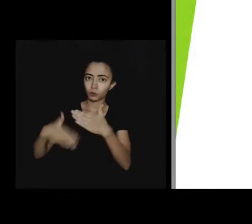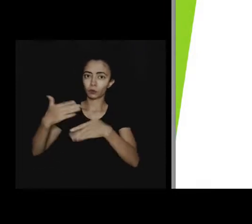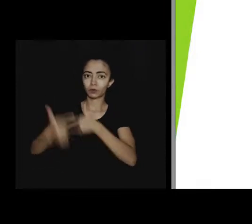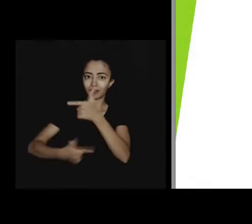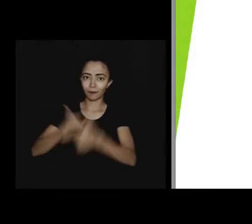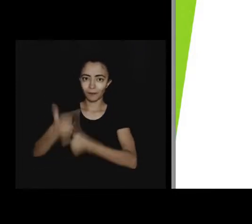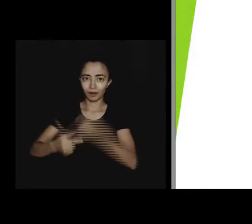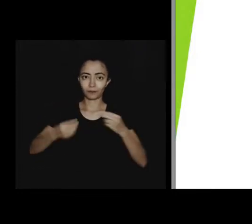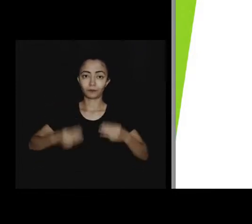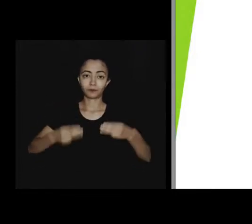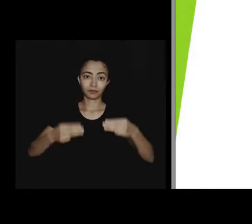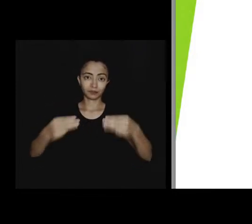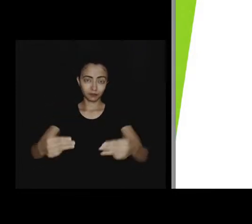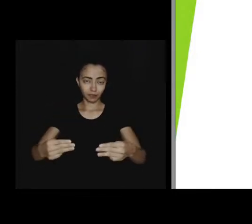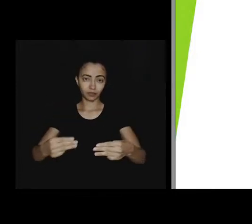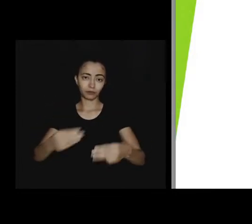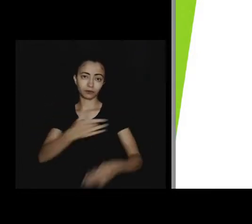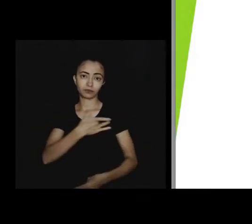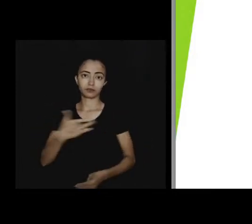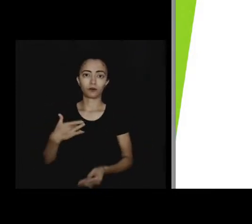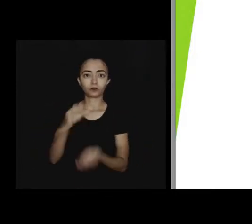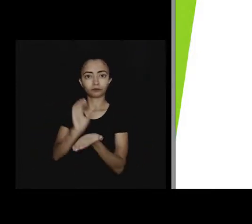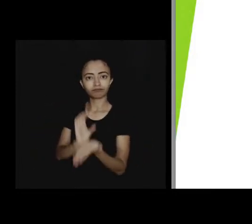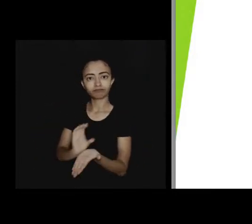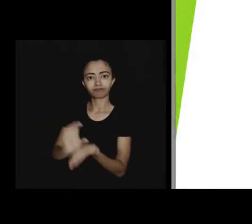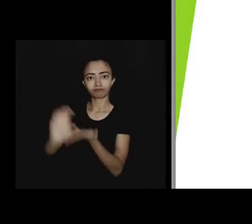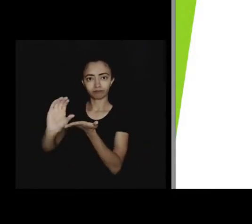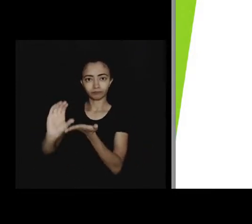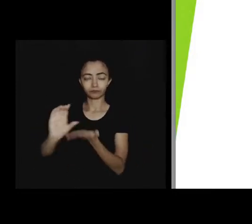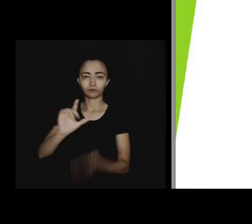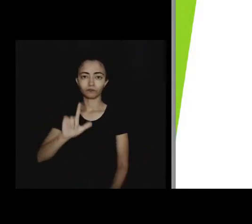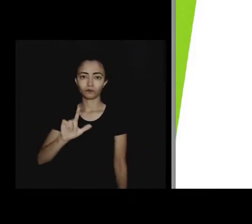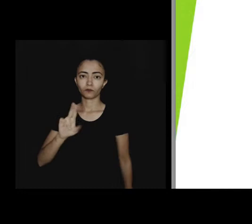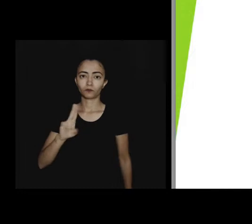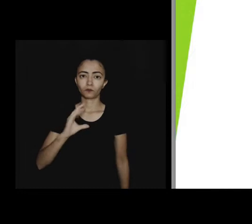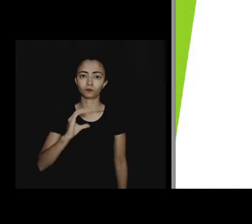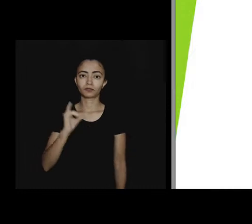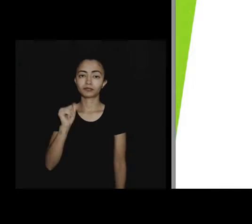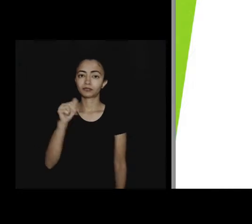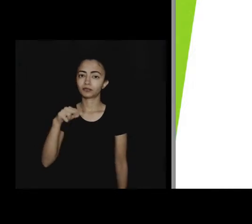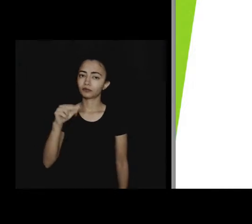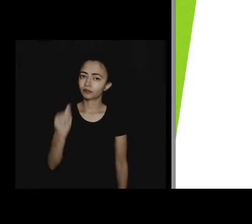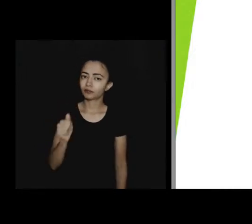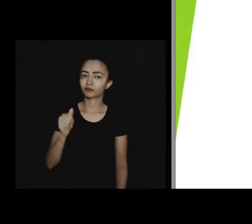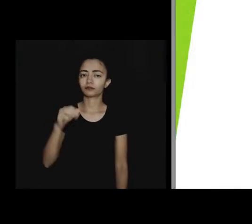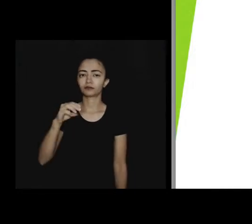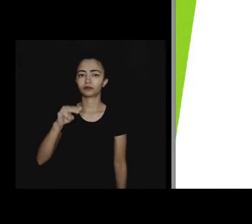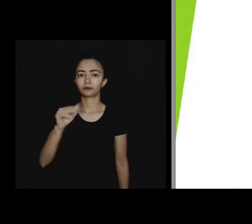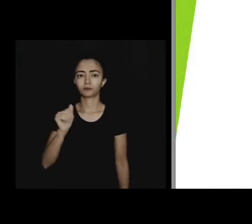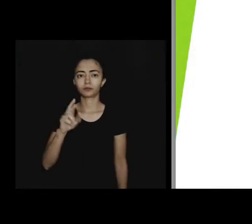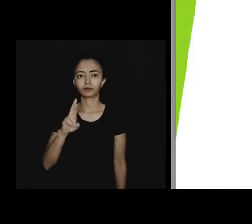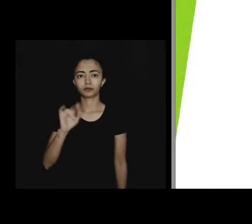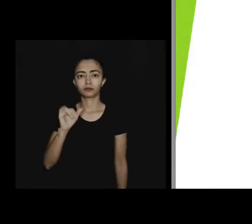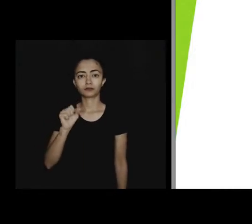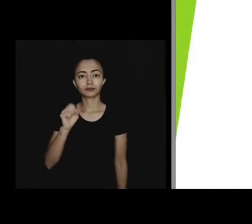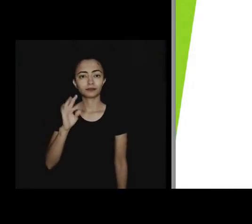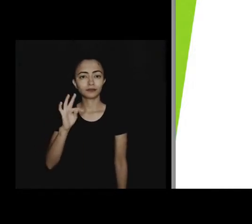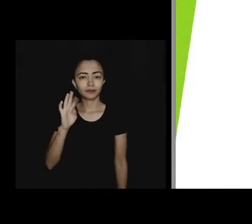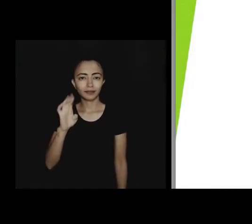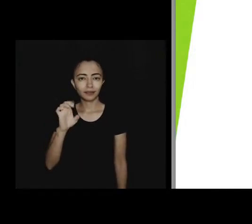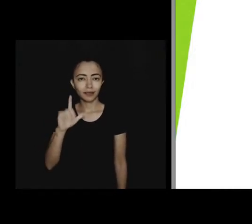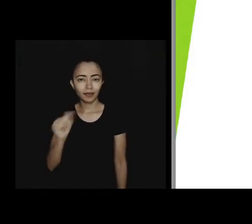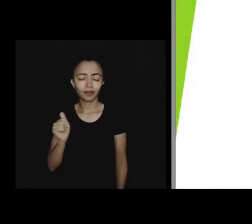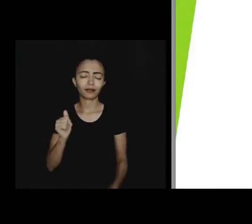here. It's a project that was financed by the Ministry of Health, and here you have Luciana,